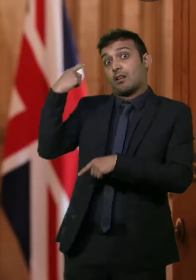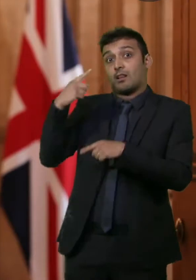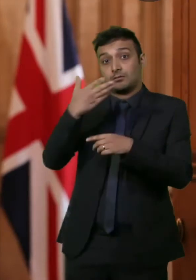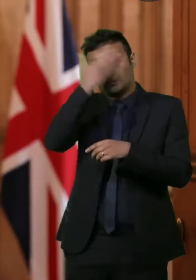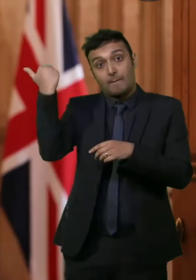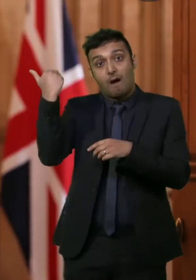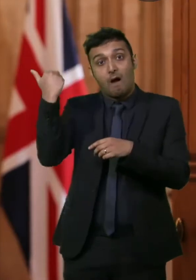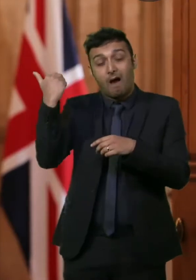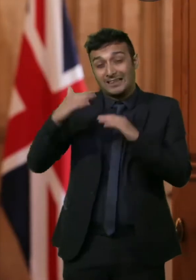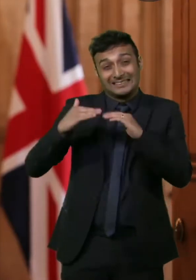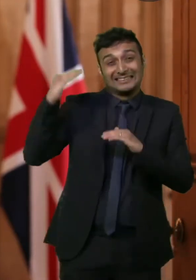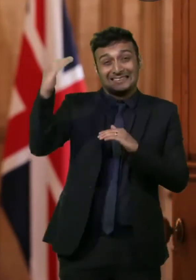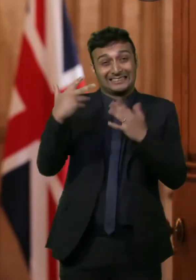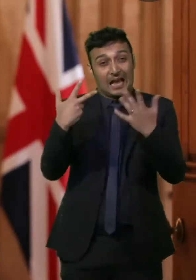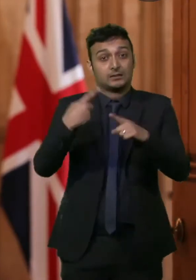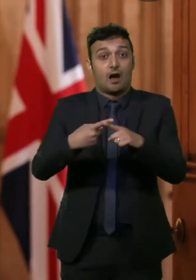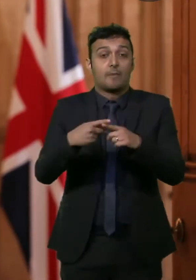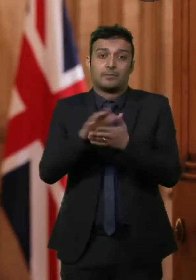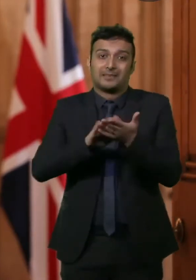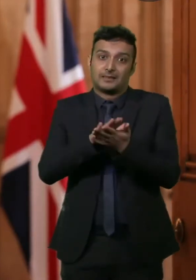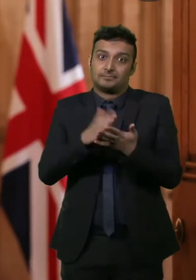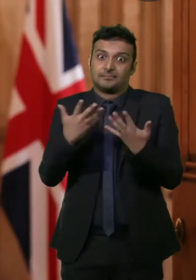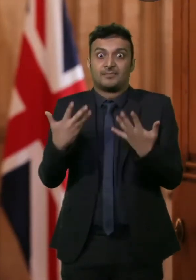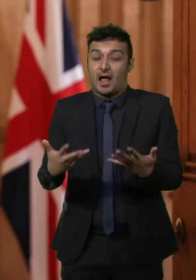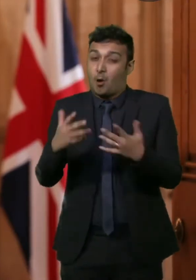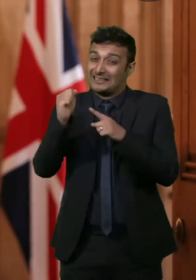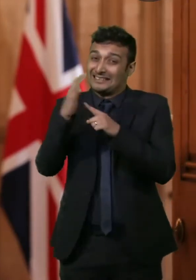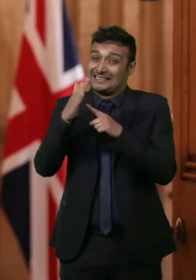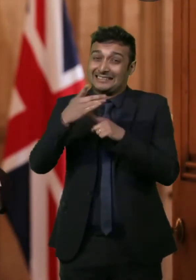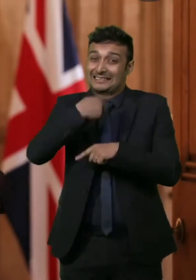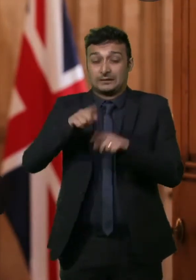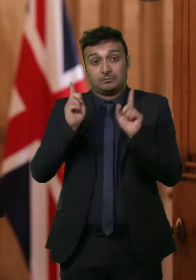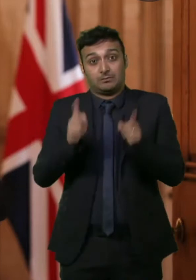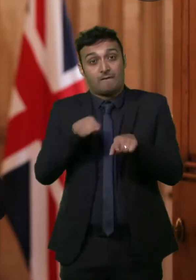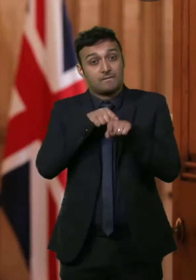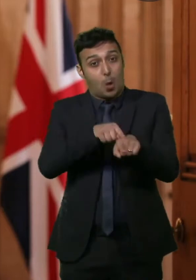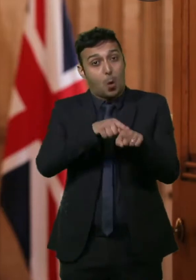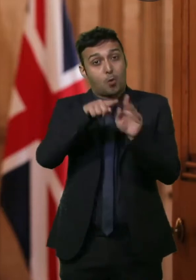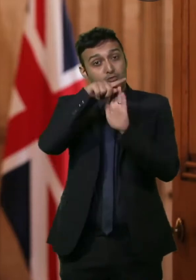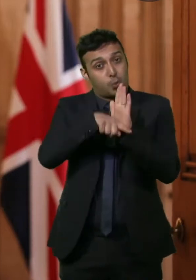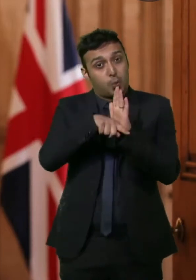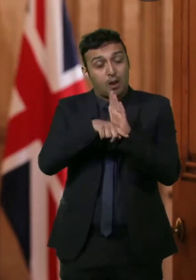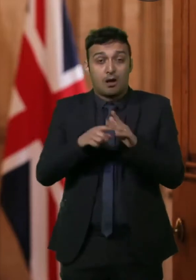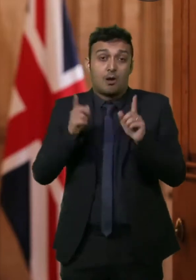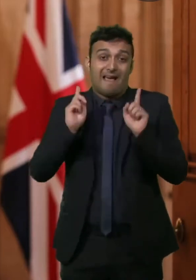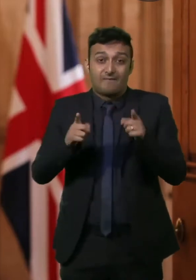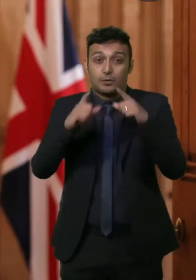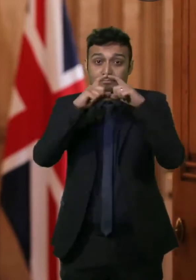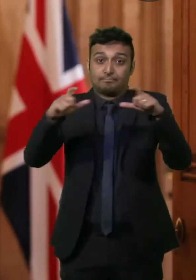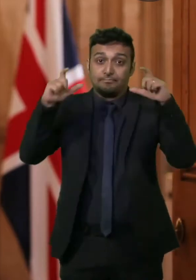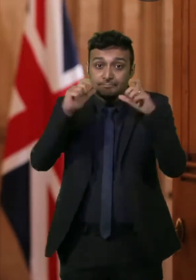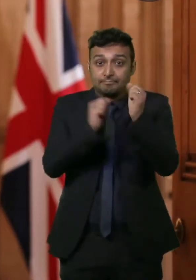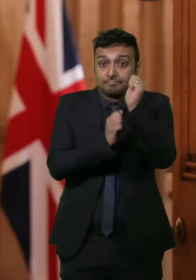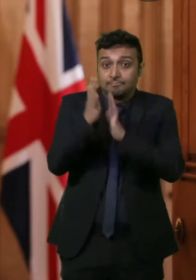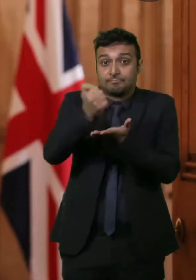rules. Hands, face, space, and please continue to stay at home, protect the NHS and save lives. Thank you very much. I'm now going to hand over